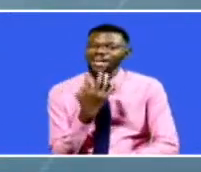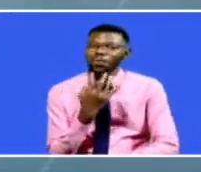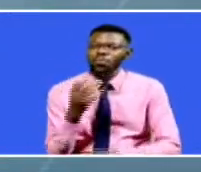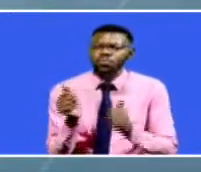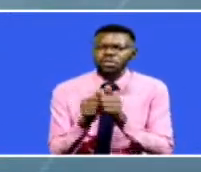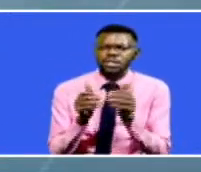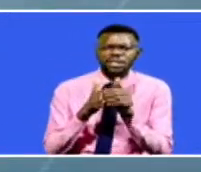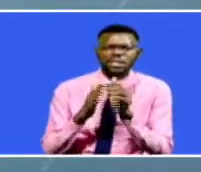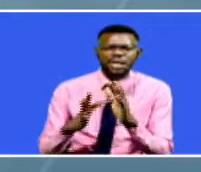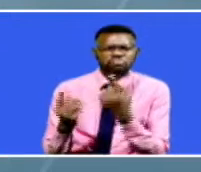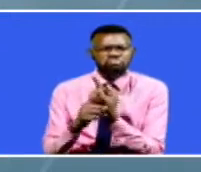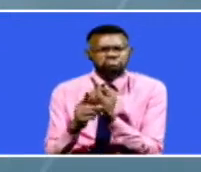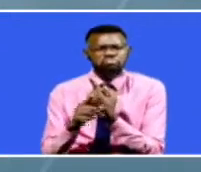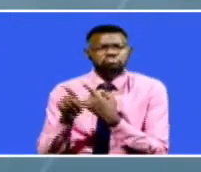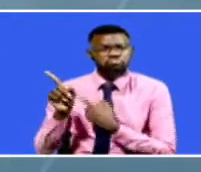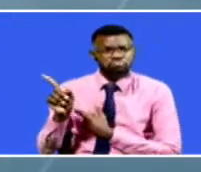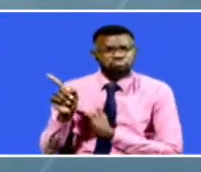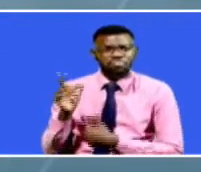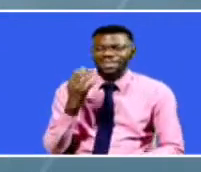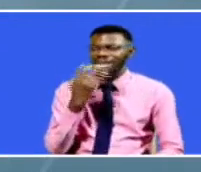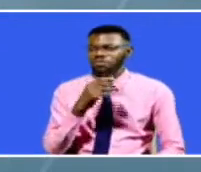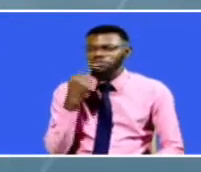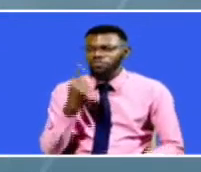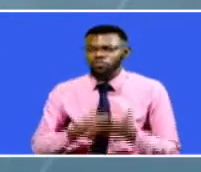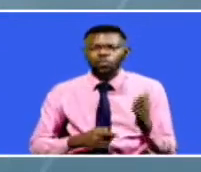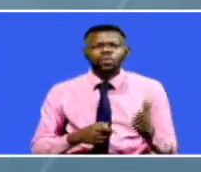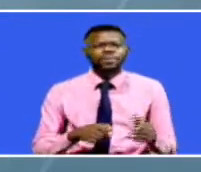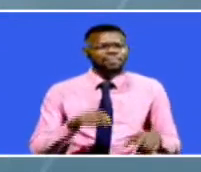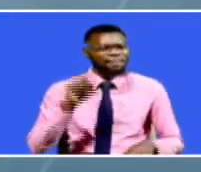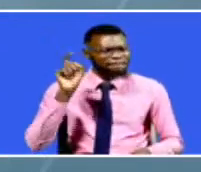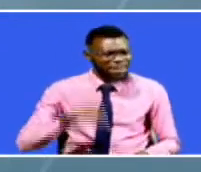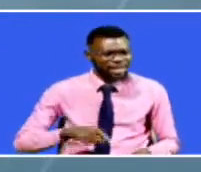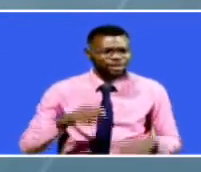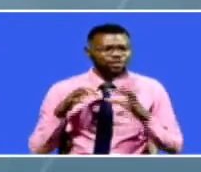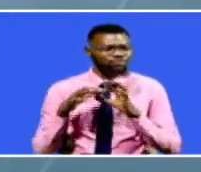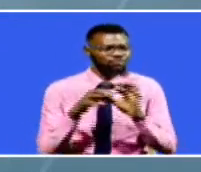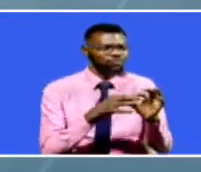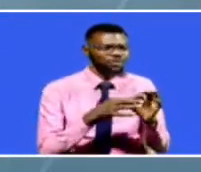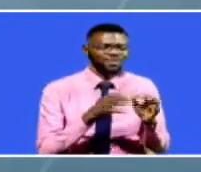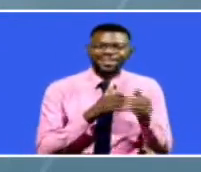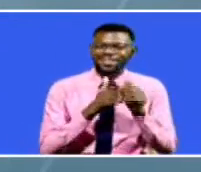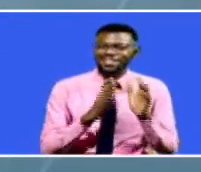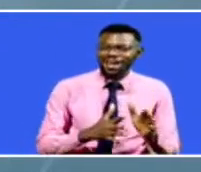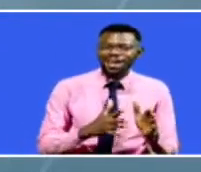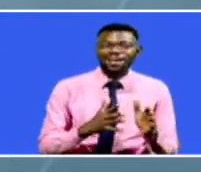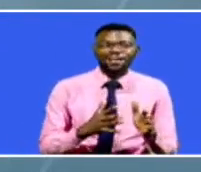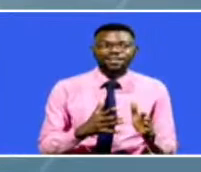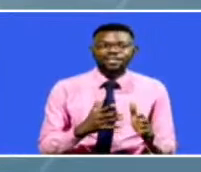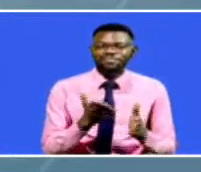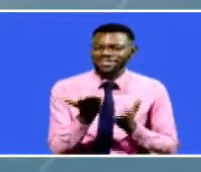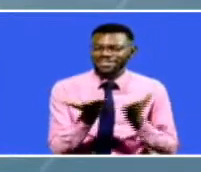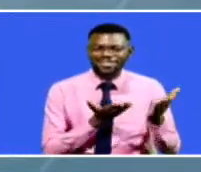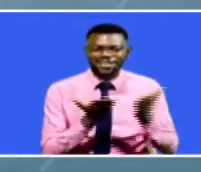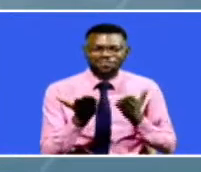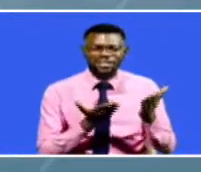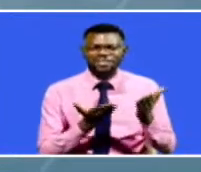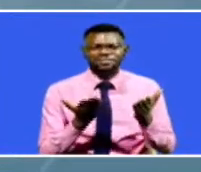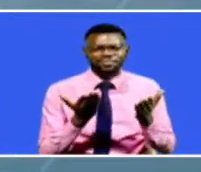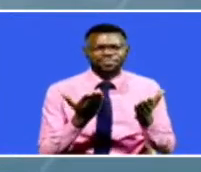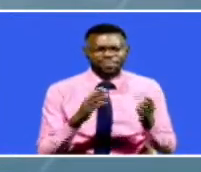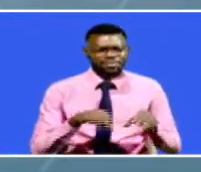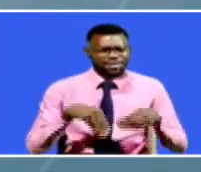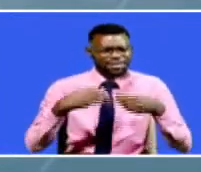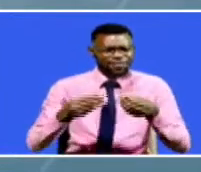other leaders, emphasized on the need for unity among leaders across the county for effective service delivery. He used